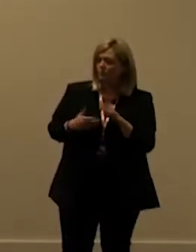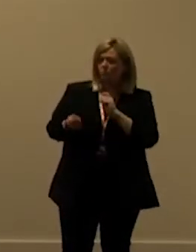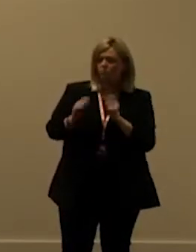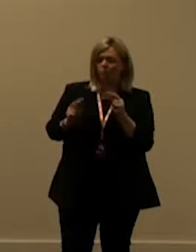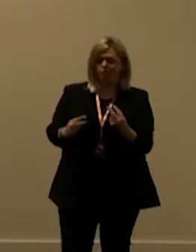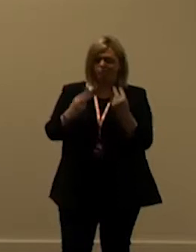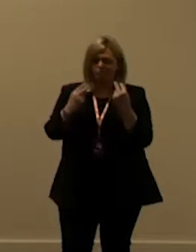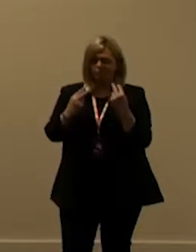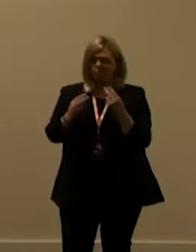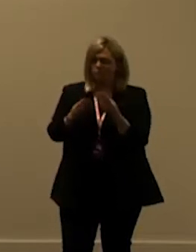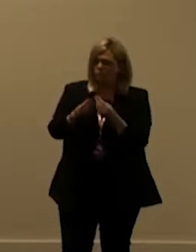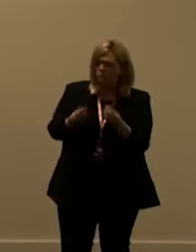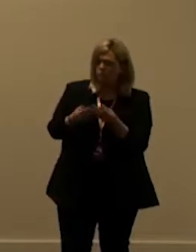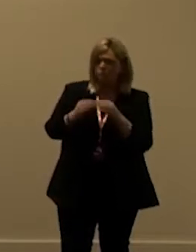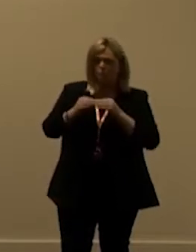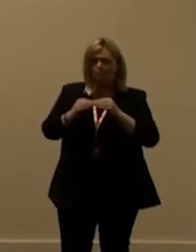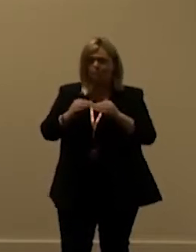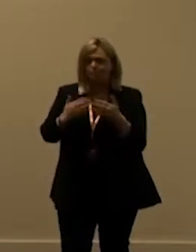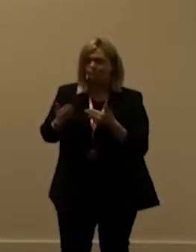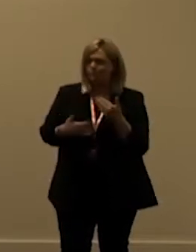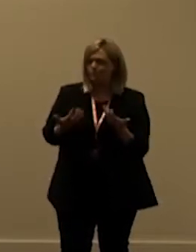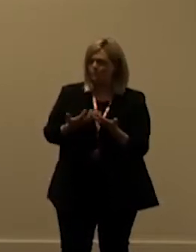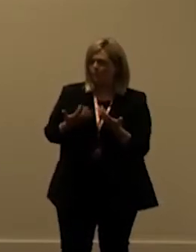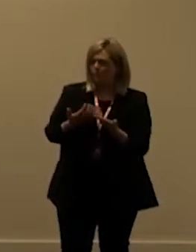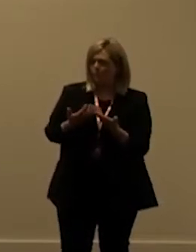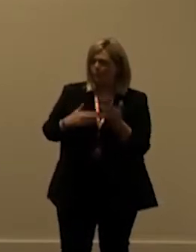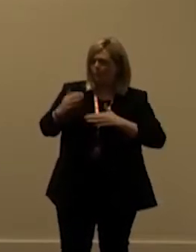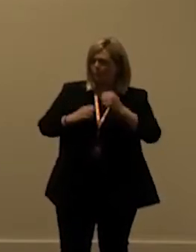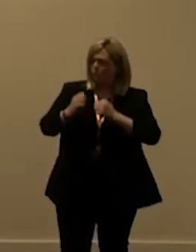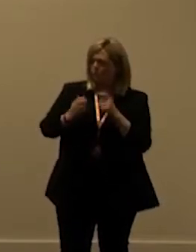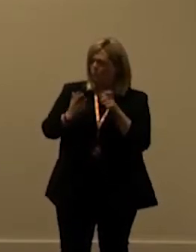provision resources in a consistent fashion is where we got infrastructure as code.